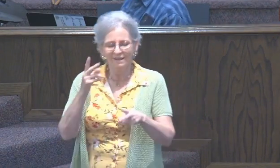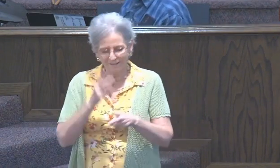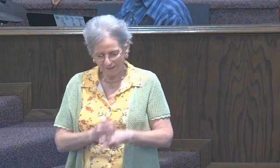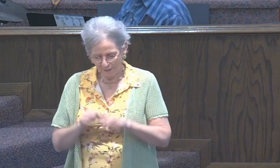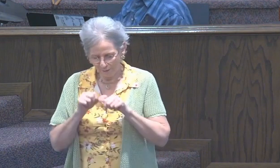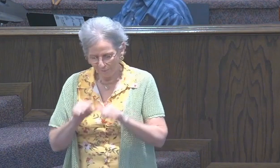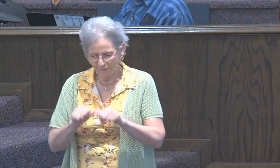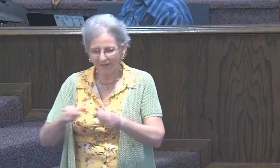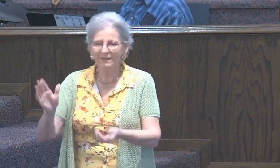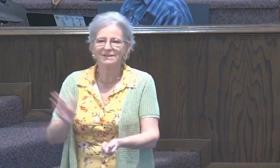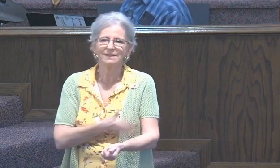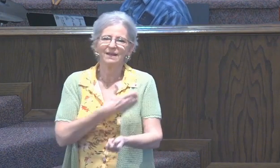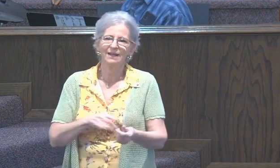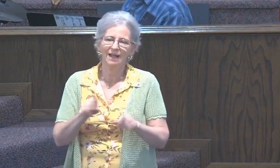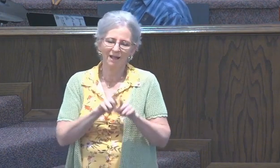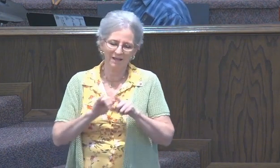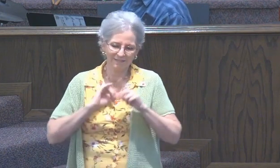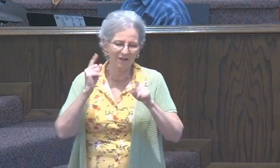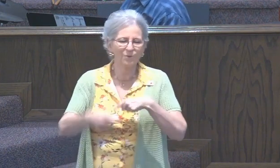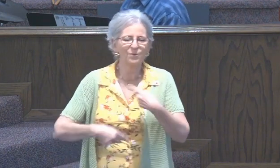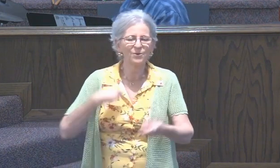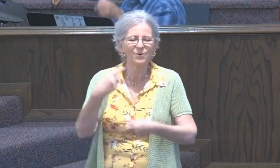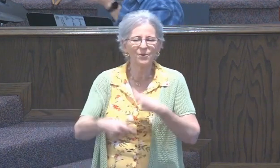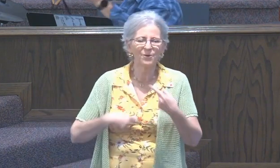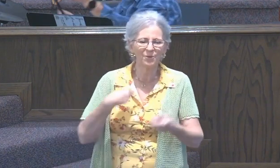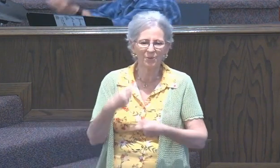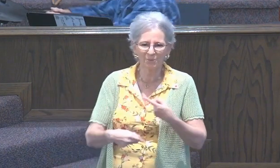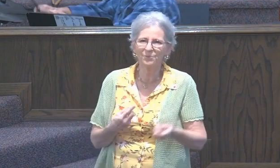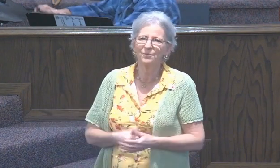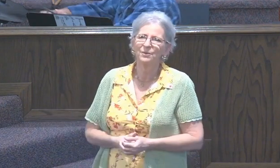longing, keeps me singing as I go.